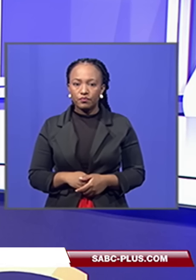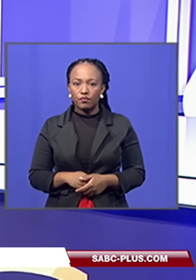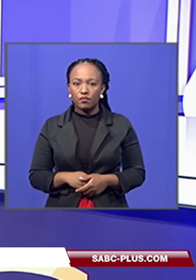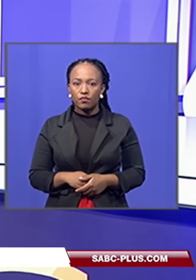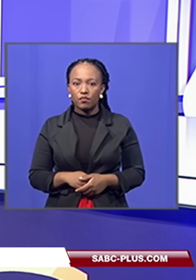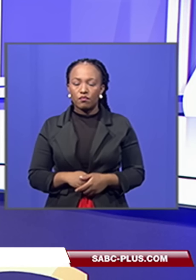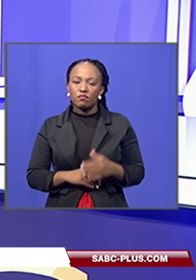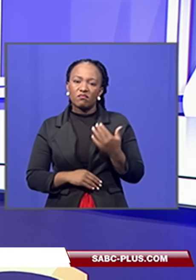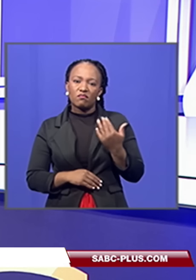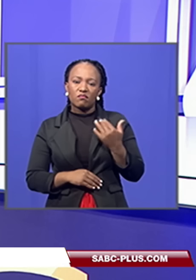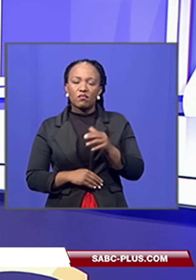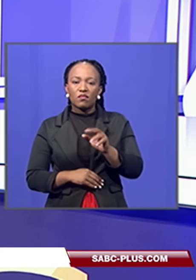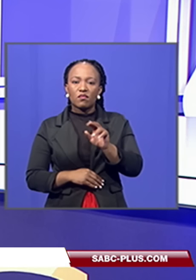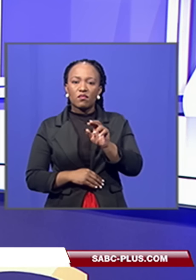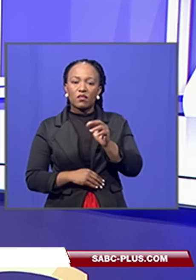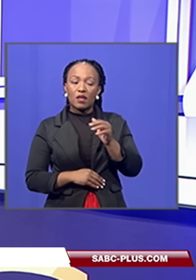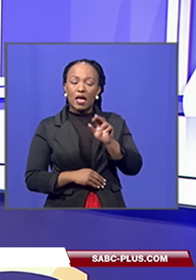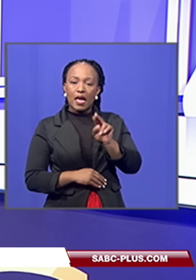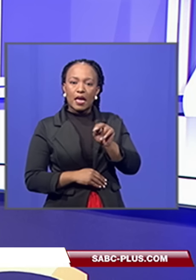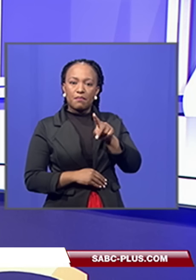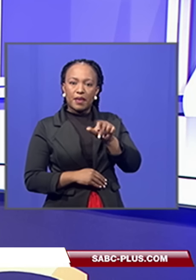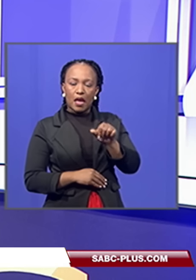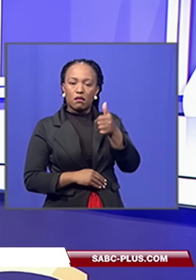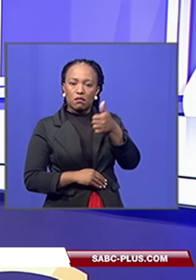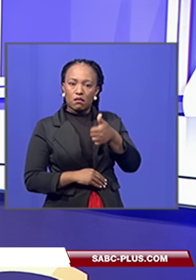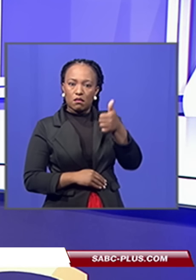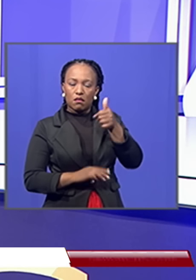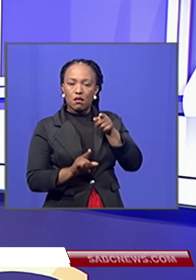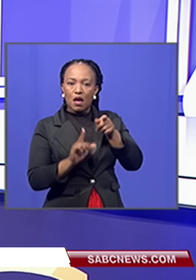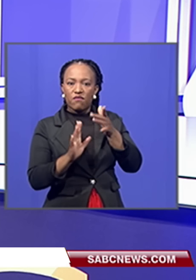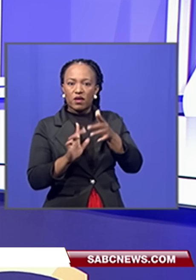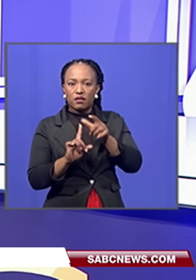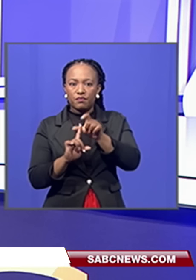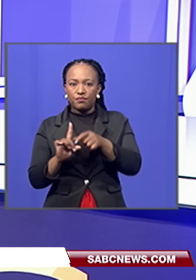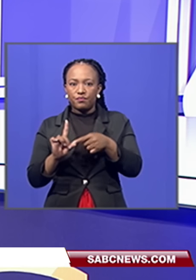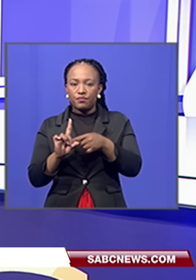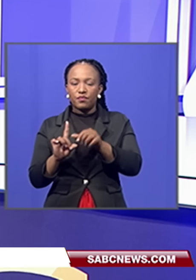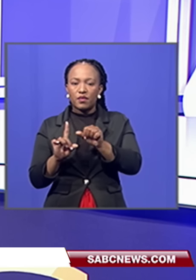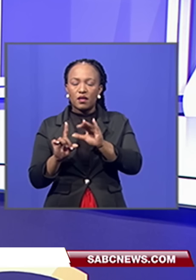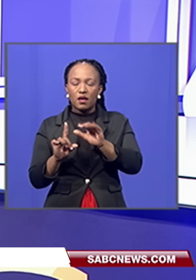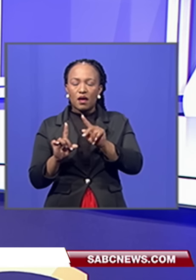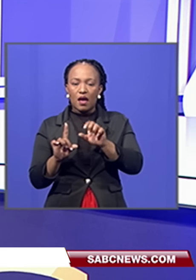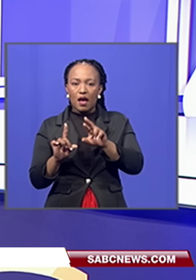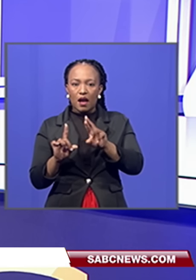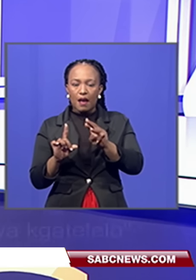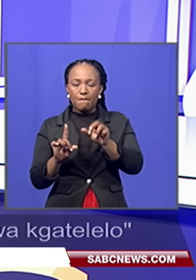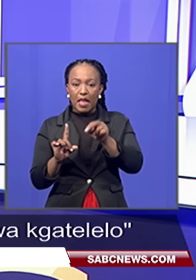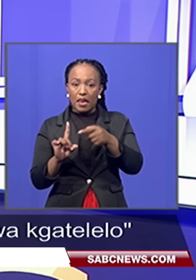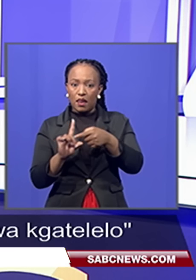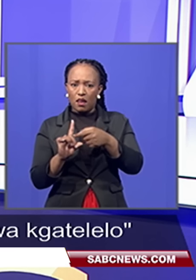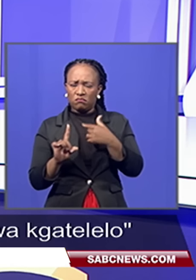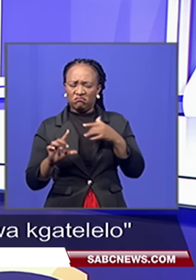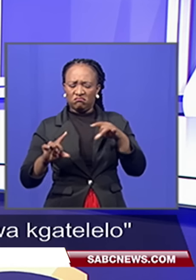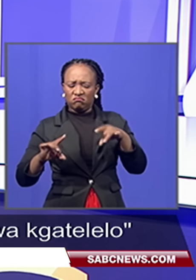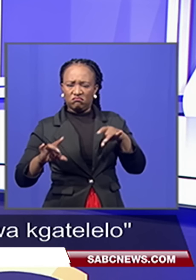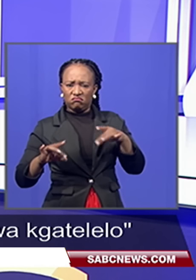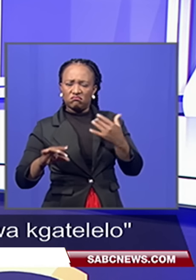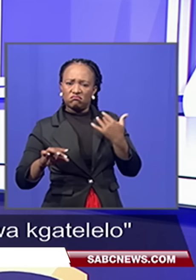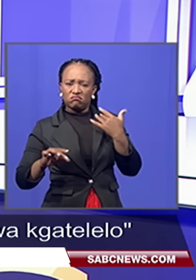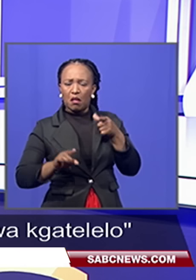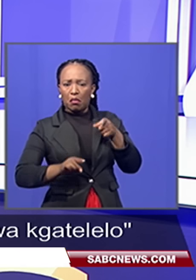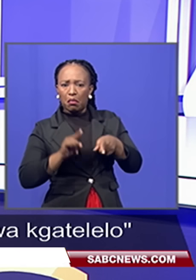Tlhogo ya maloba ya lekala la tša bosenyi ka go NPA Advocate Ackerman o ganeditše go hlathwa bjalo ka motšhotšhisi wa mmušo wa nakong ya